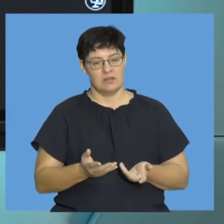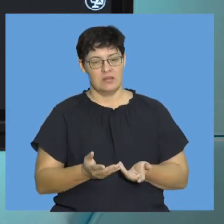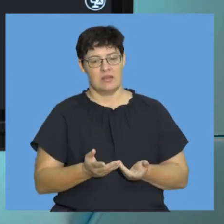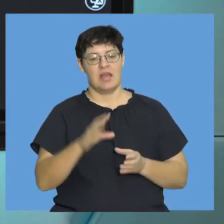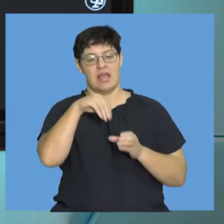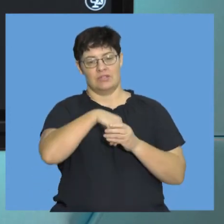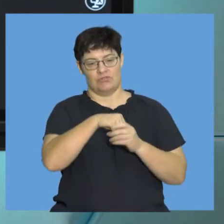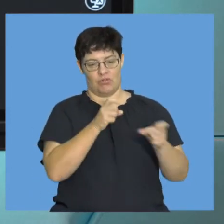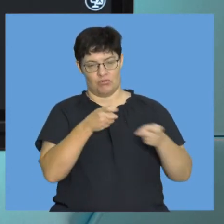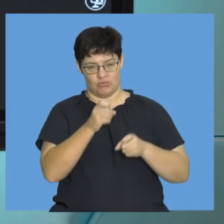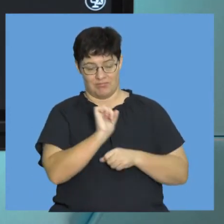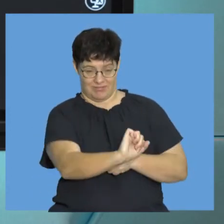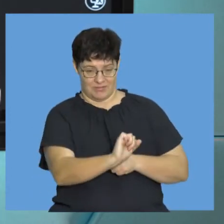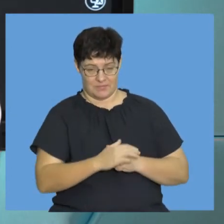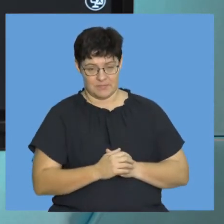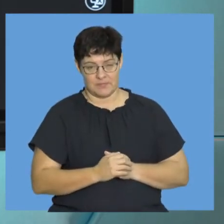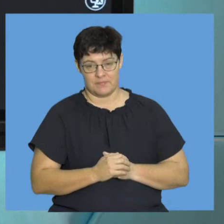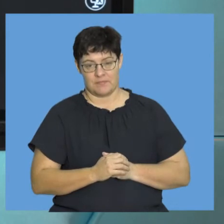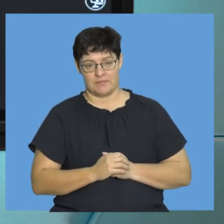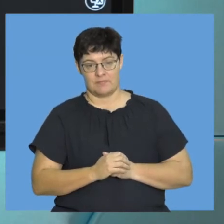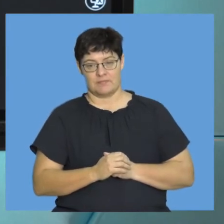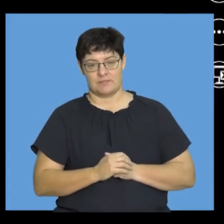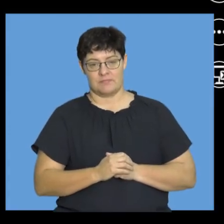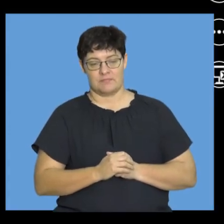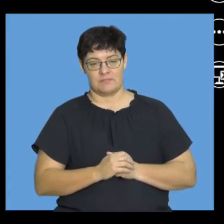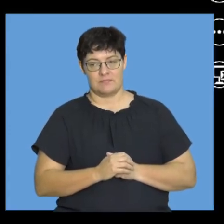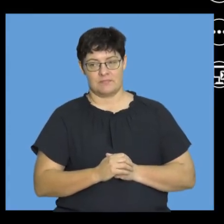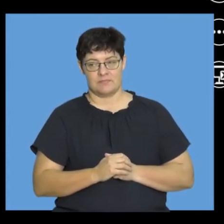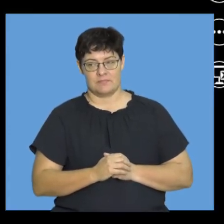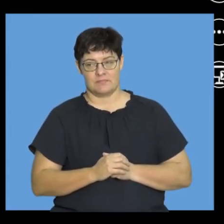of internal control.